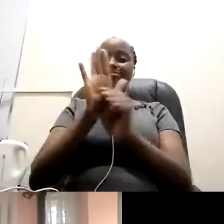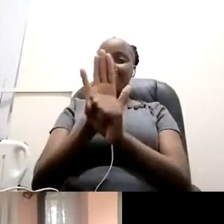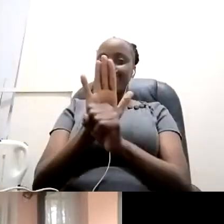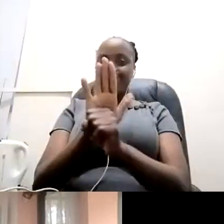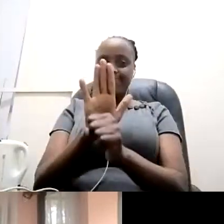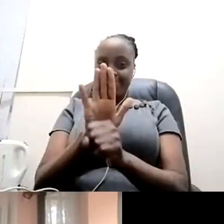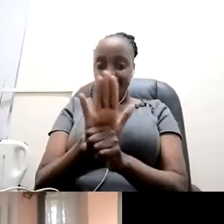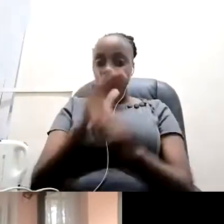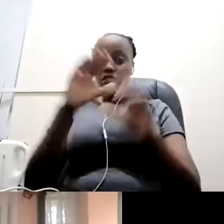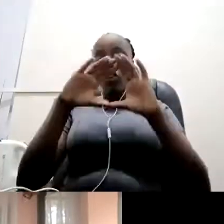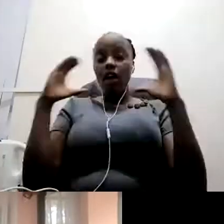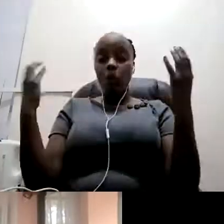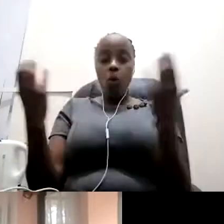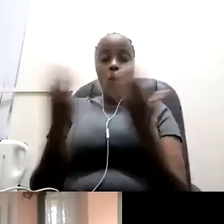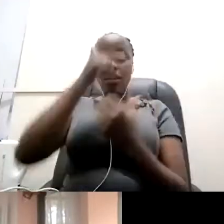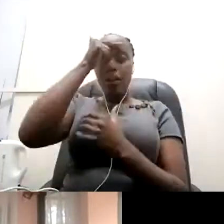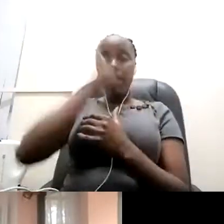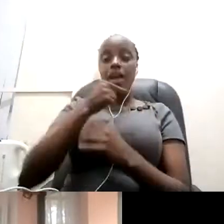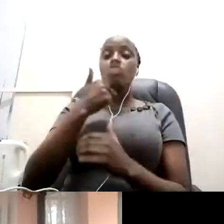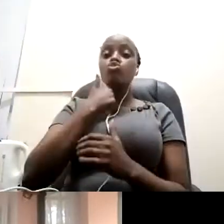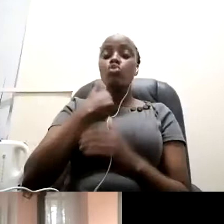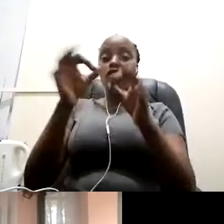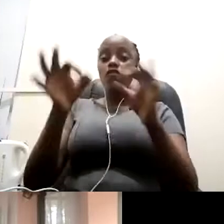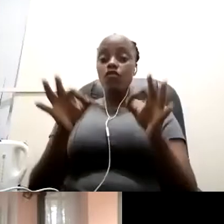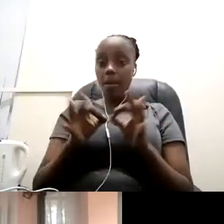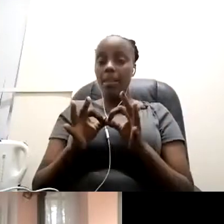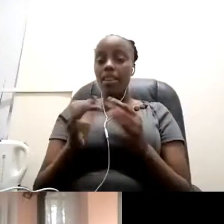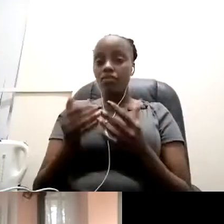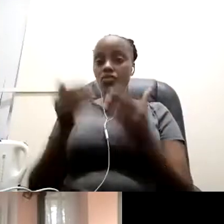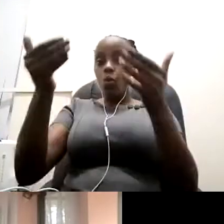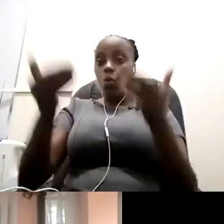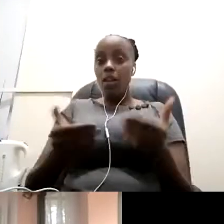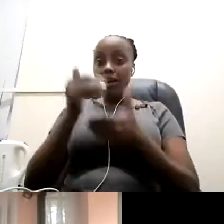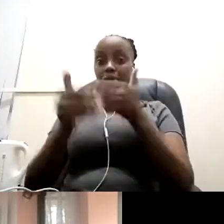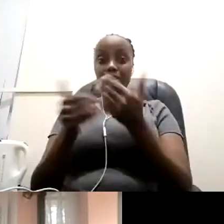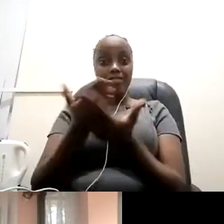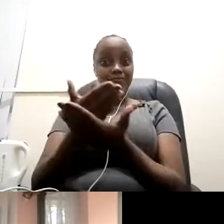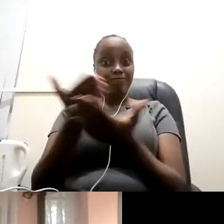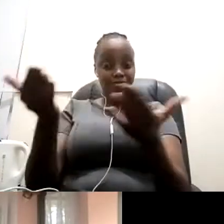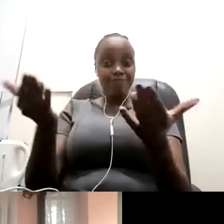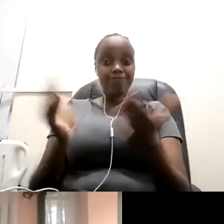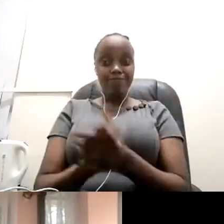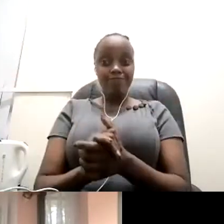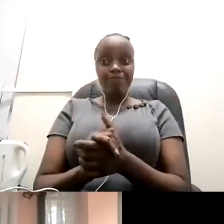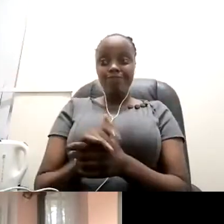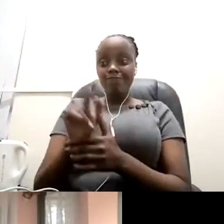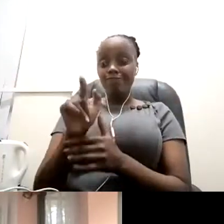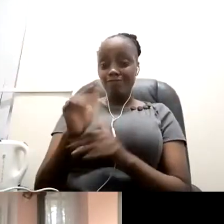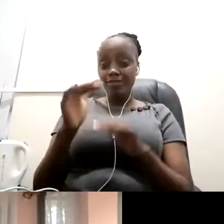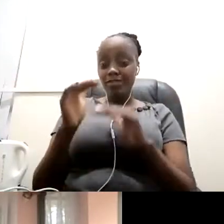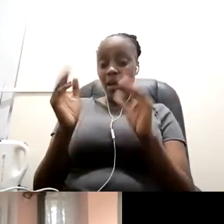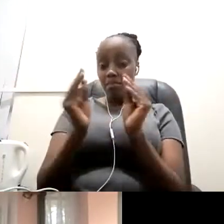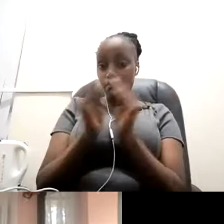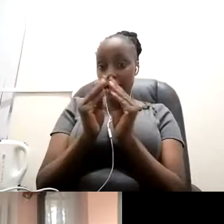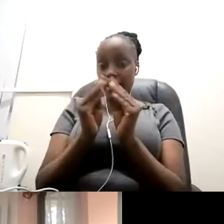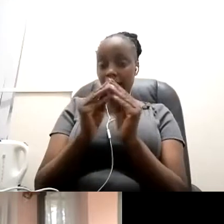of the World Blind Union family to welcome everyone to this webinar, where